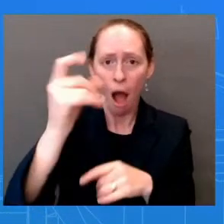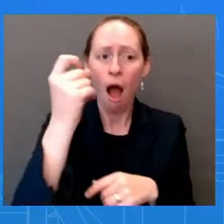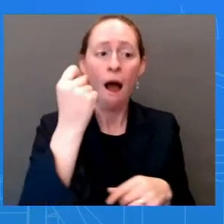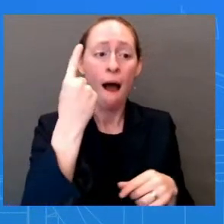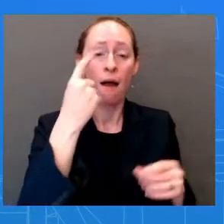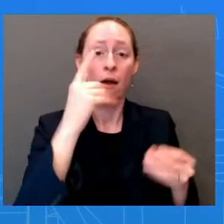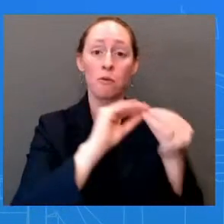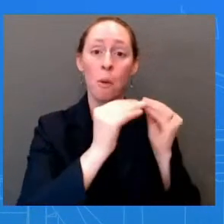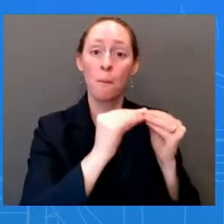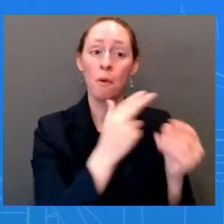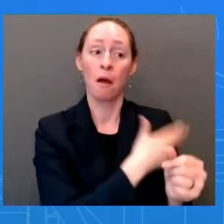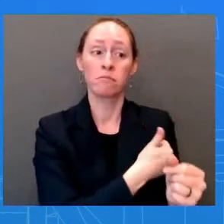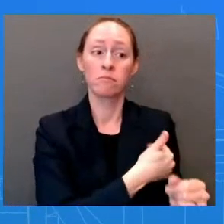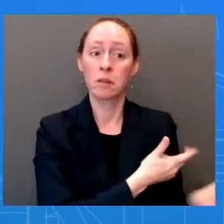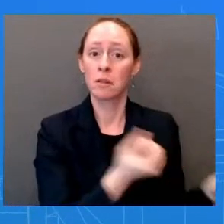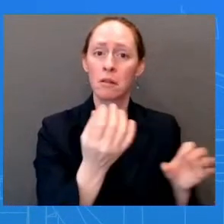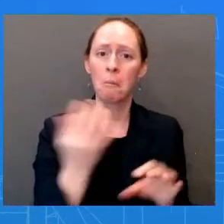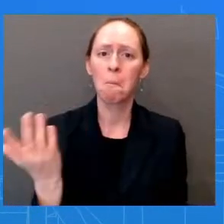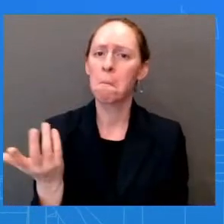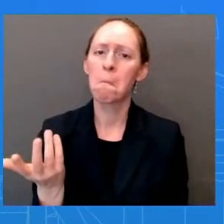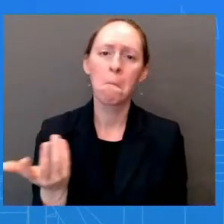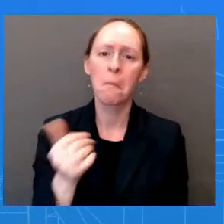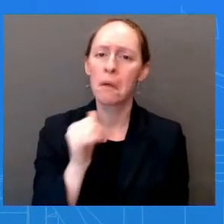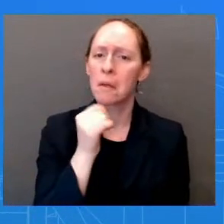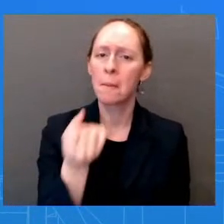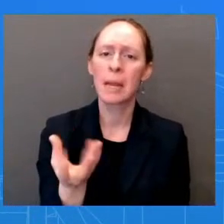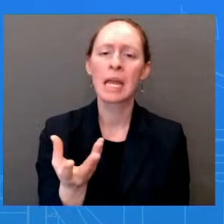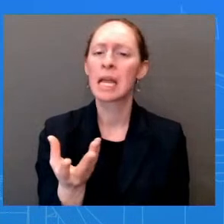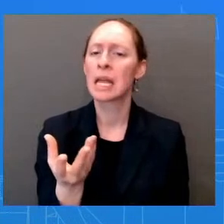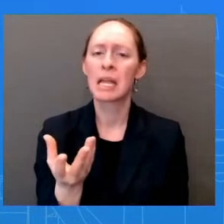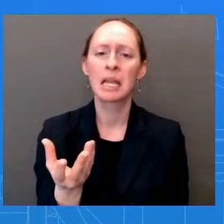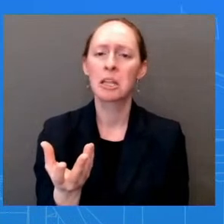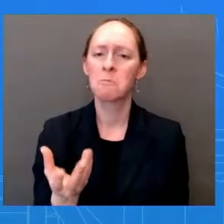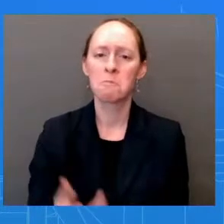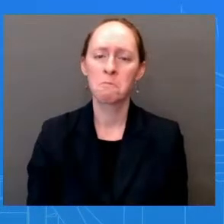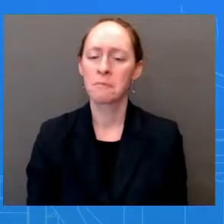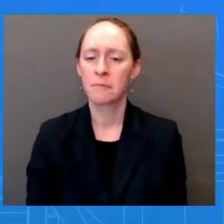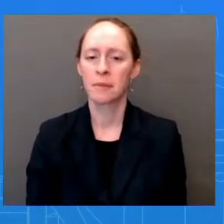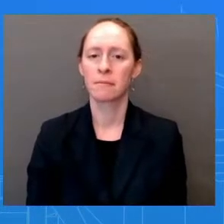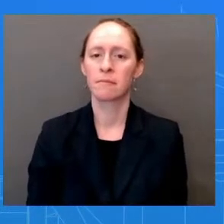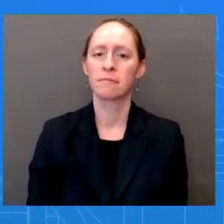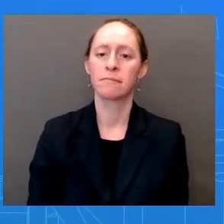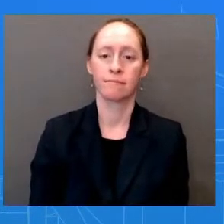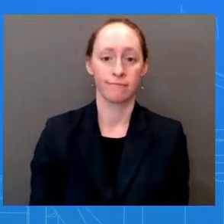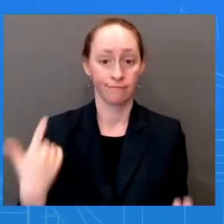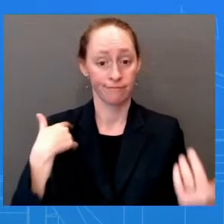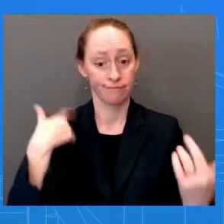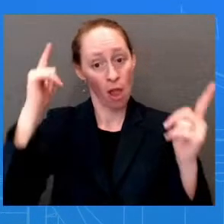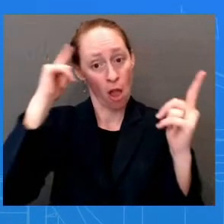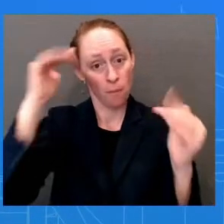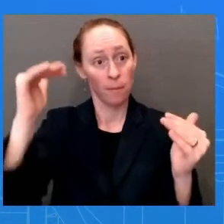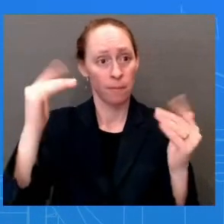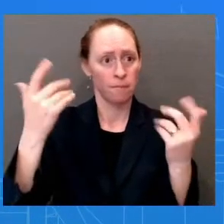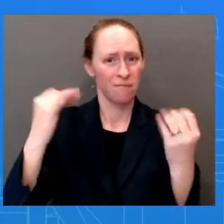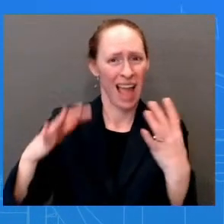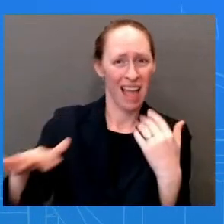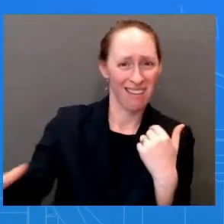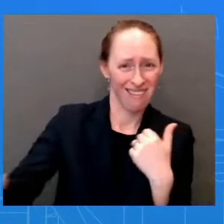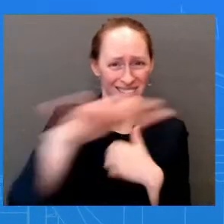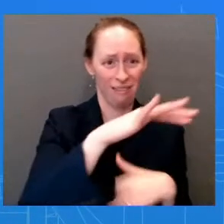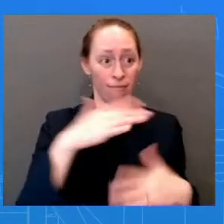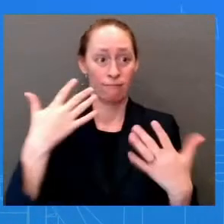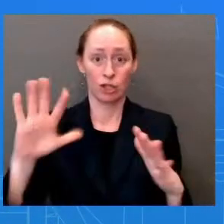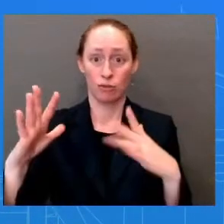infected, that there's enough community protection that we're not going to see a repeat of what we saw last year at this time. Is the latest booster